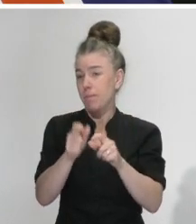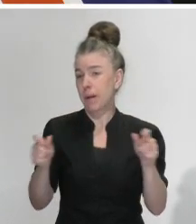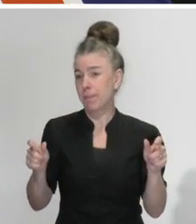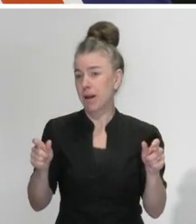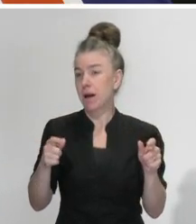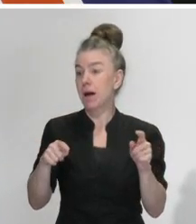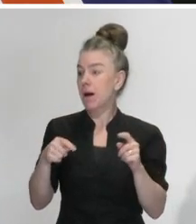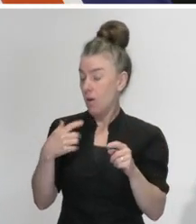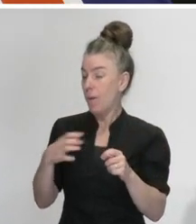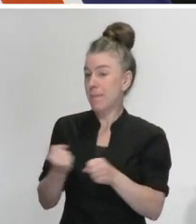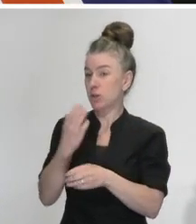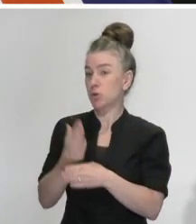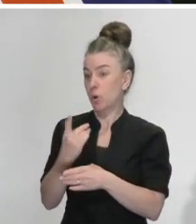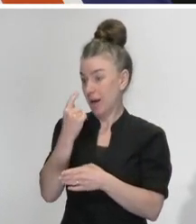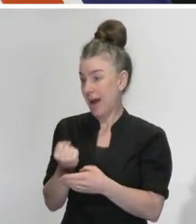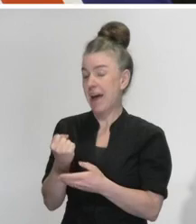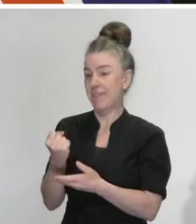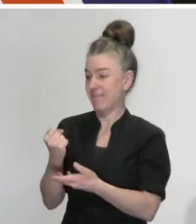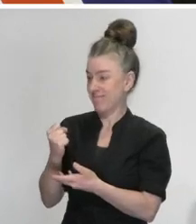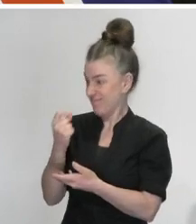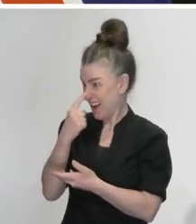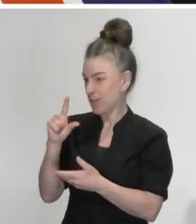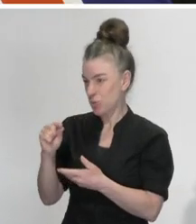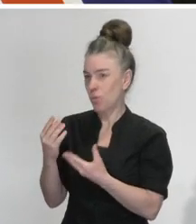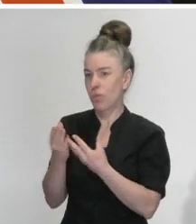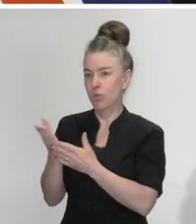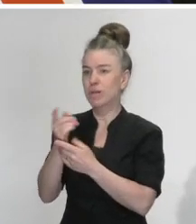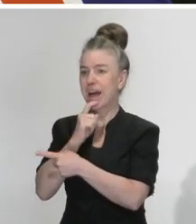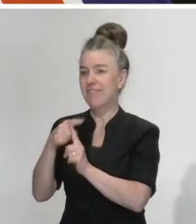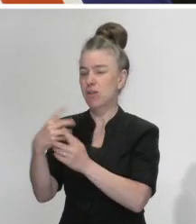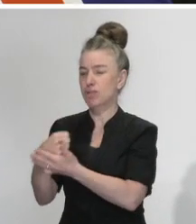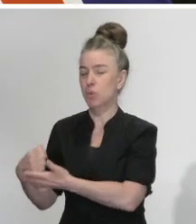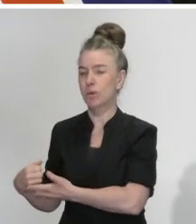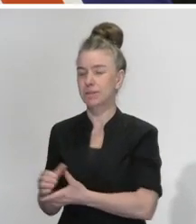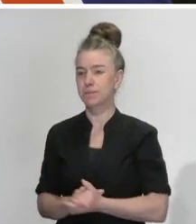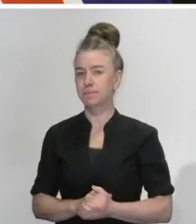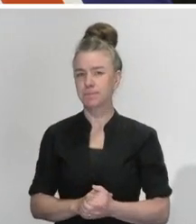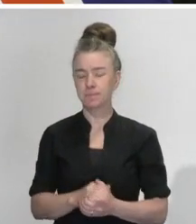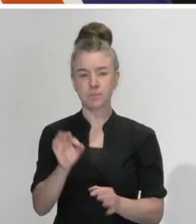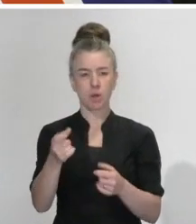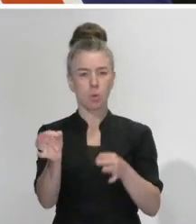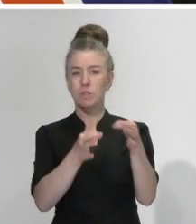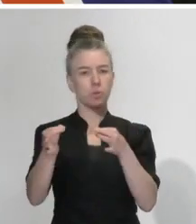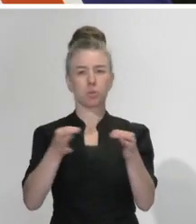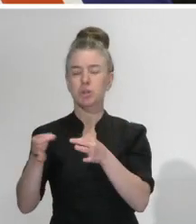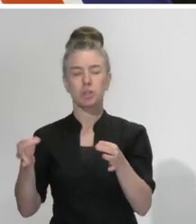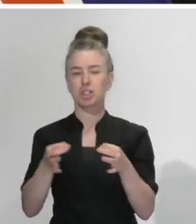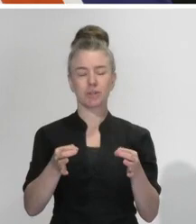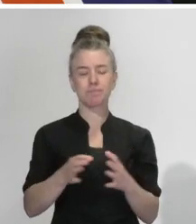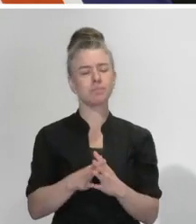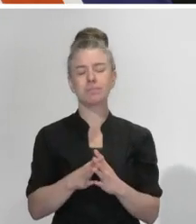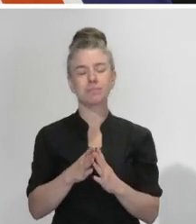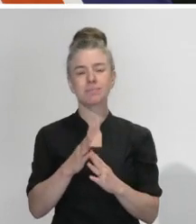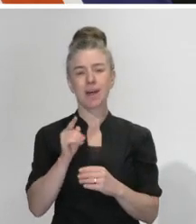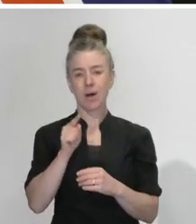have capacity to do surveillance testing as well. Last question. From Iceland has shown that 50% of people are asymptomatic. Sorry, I'll take